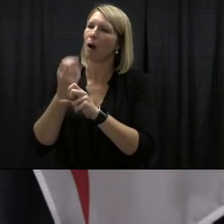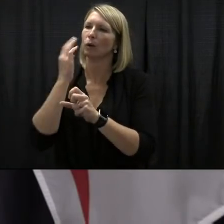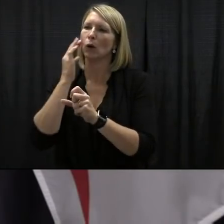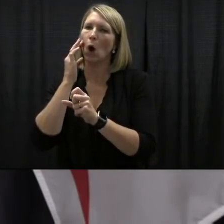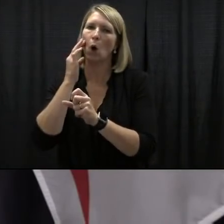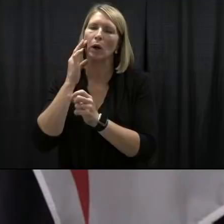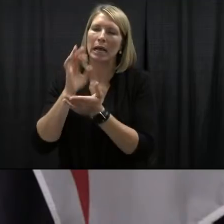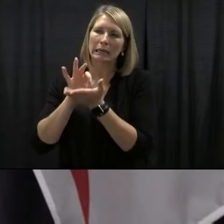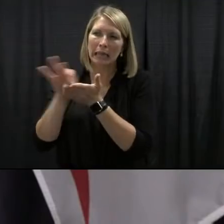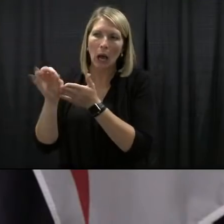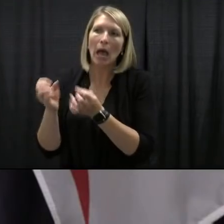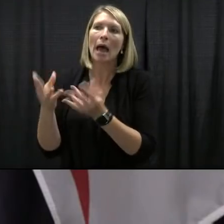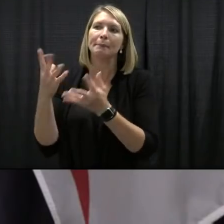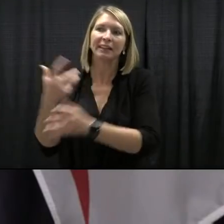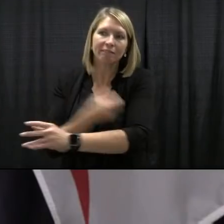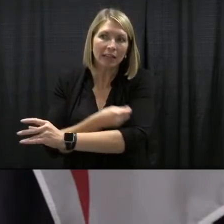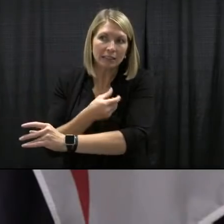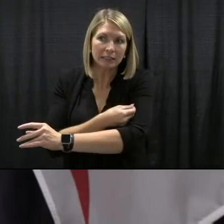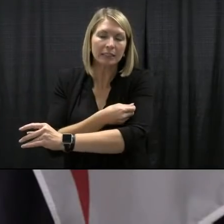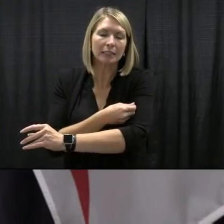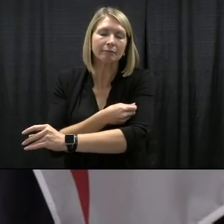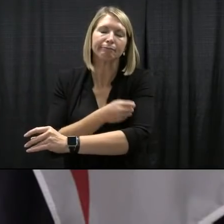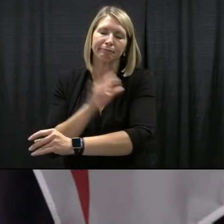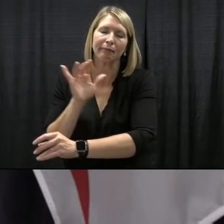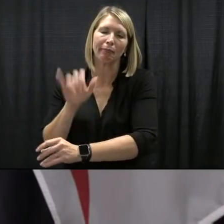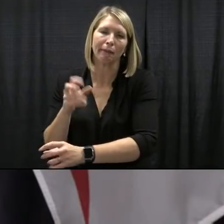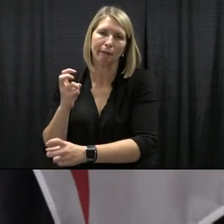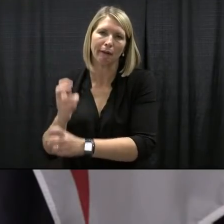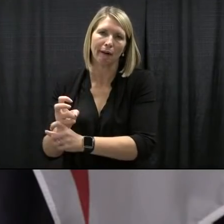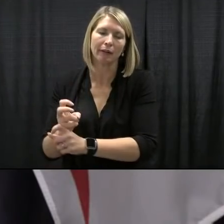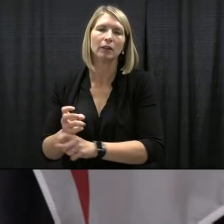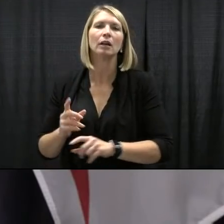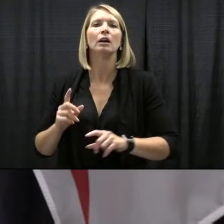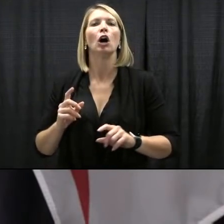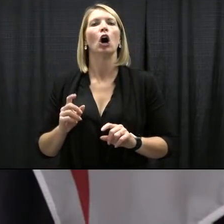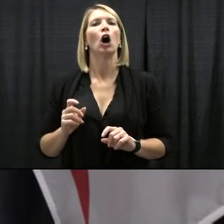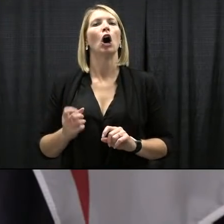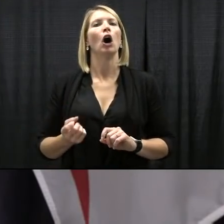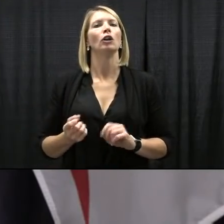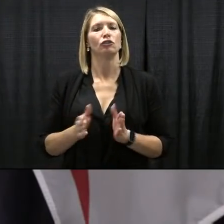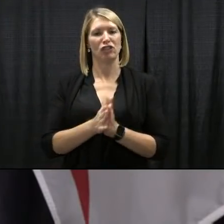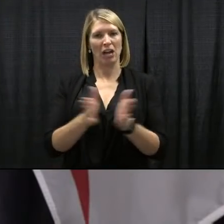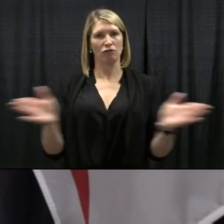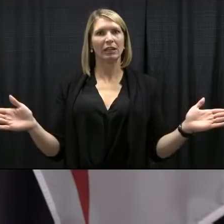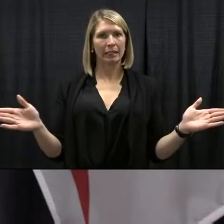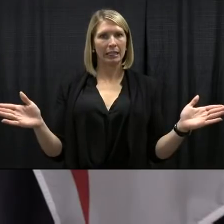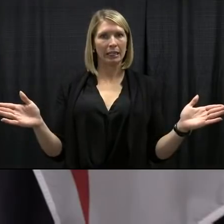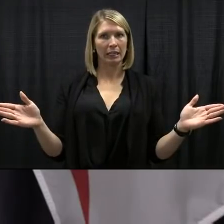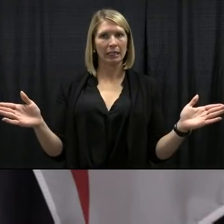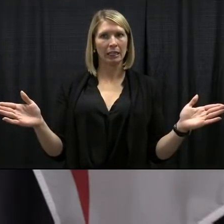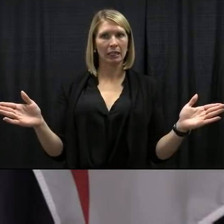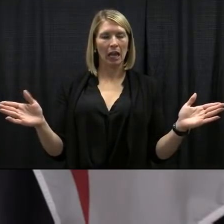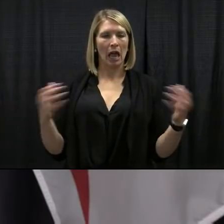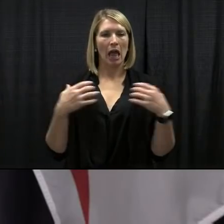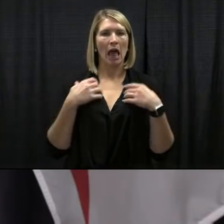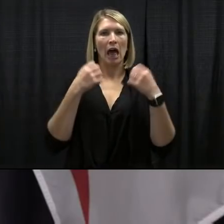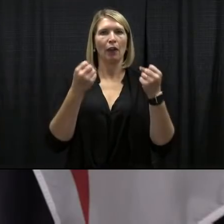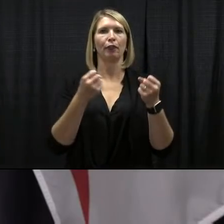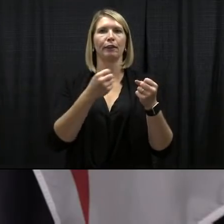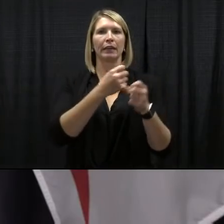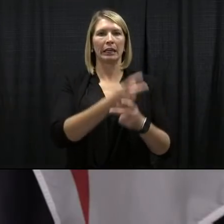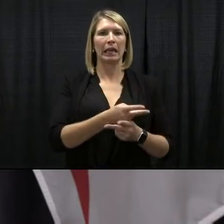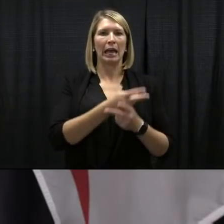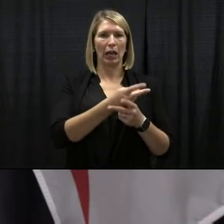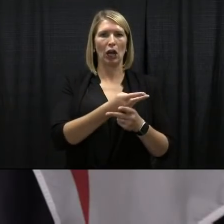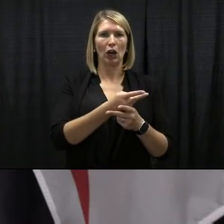That's a work in progress. What we do know in general is that the vaccination rate of healthcare workers tends